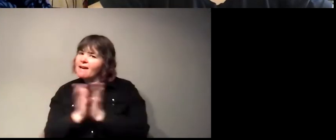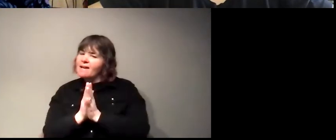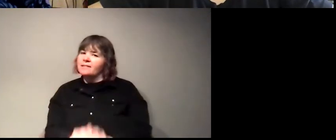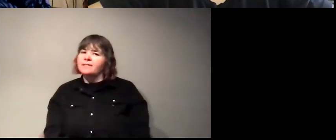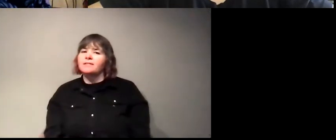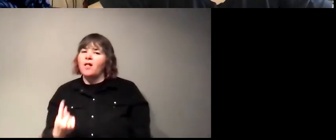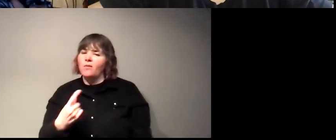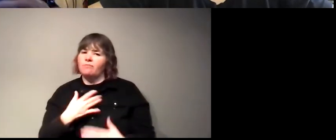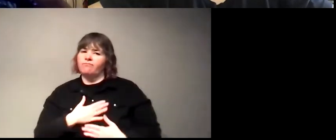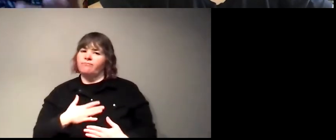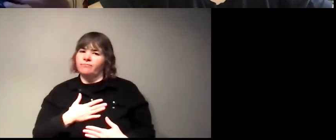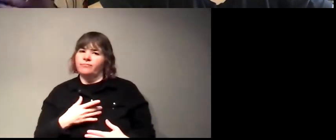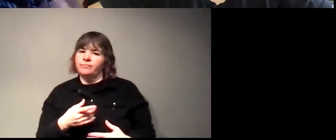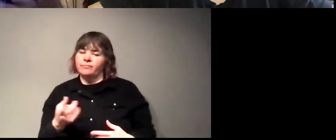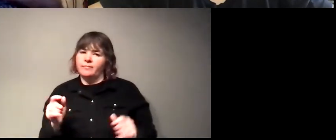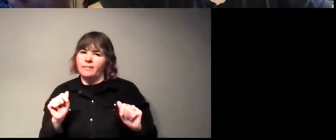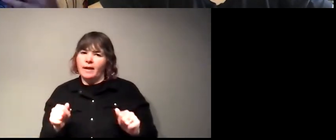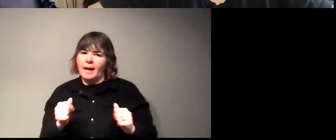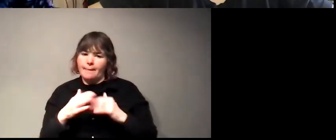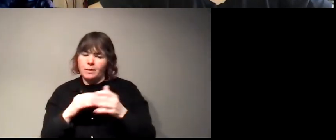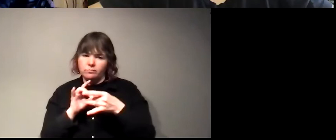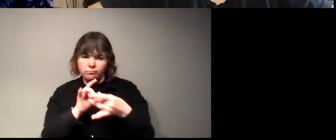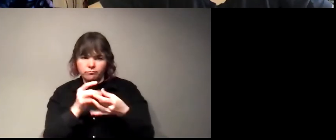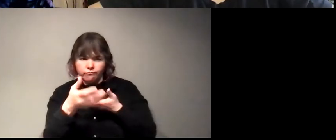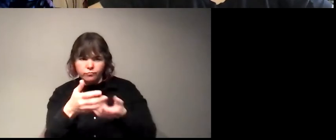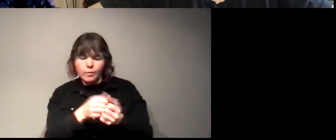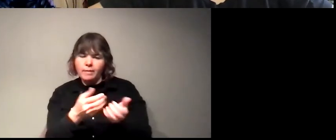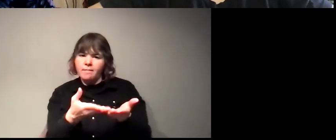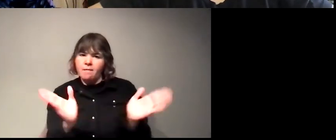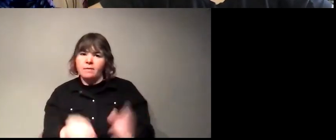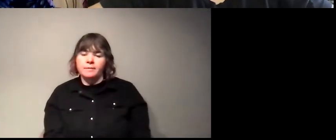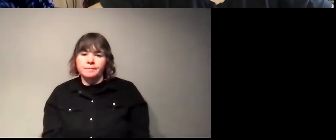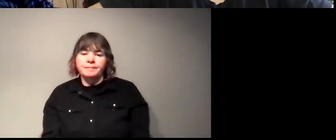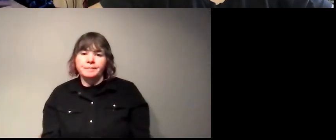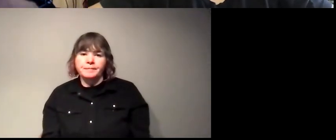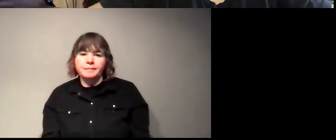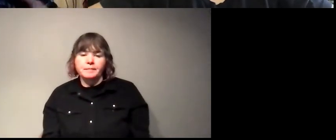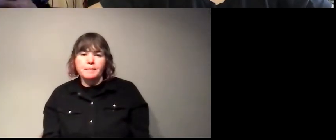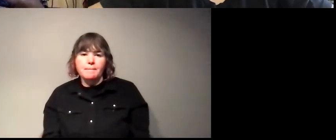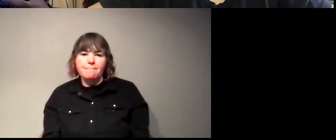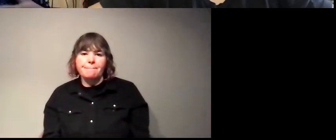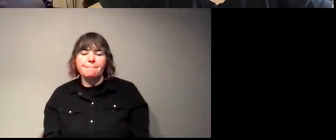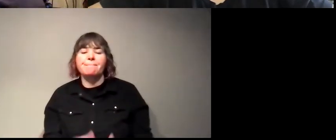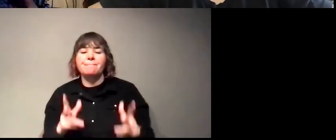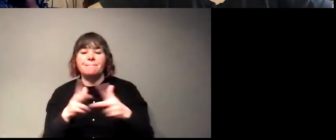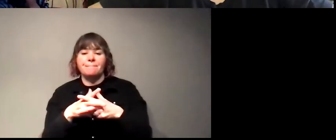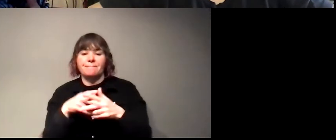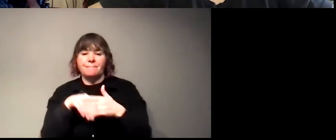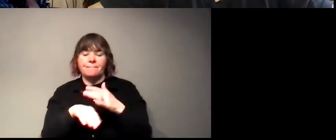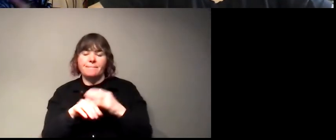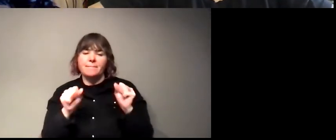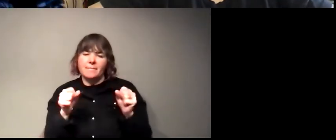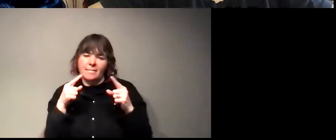always appreciate being able to build these relationships with the public. So the breeding programs can be